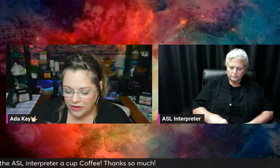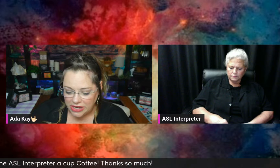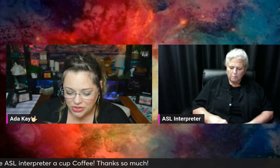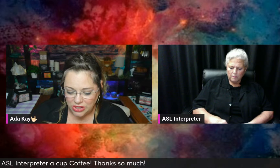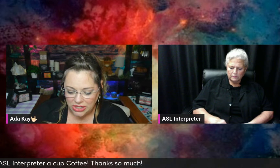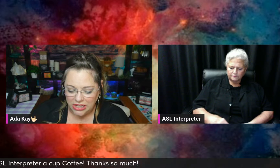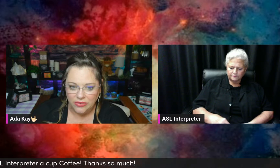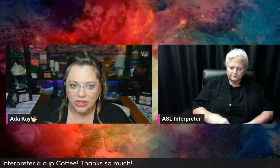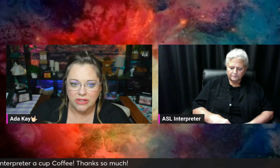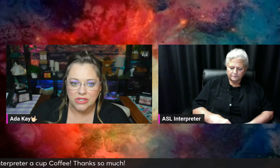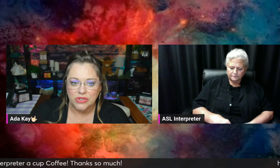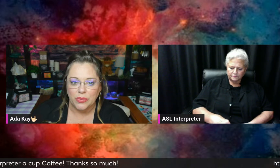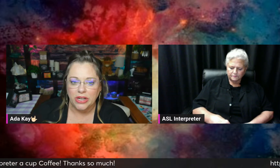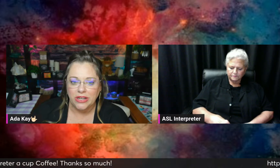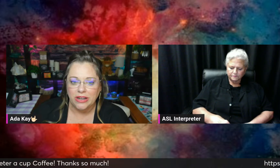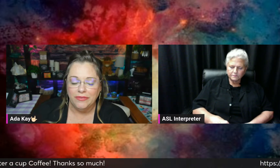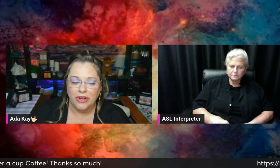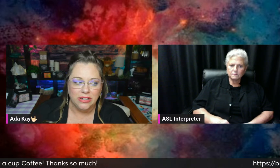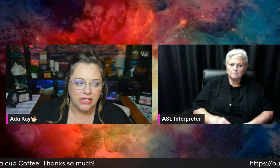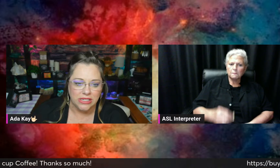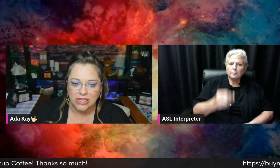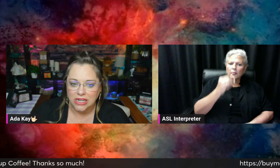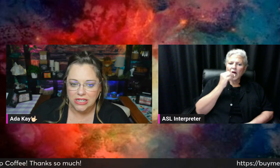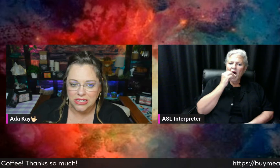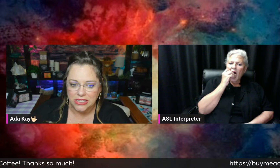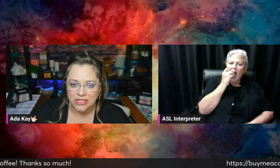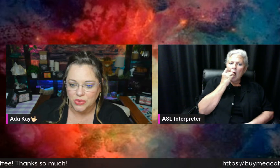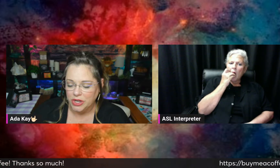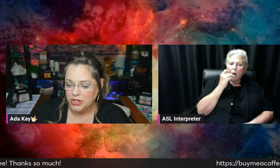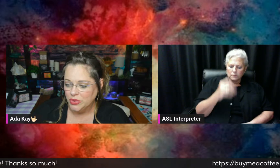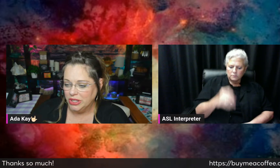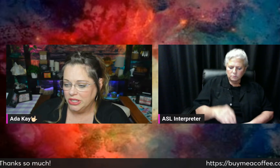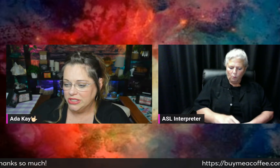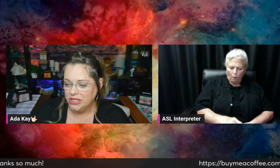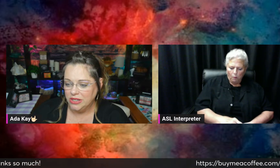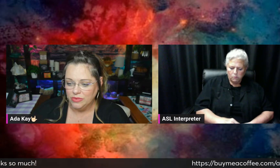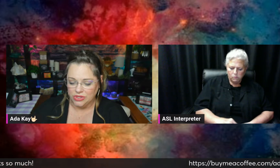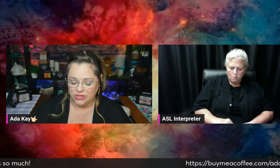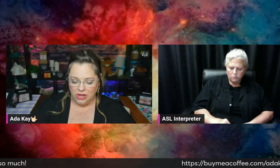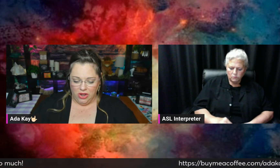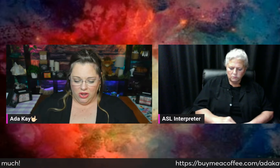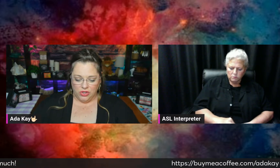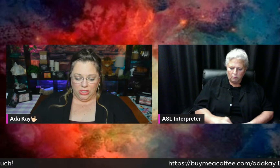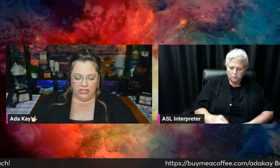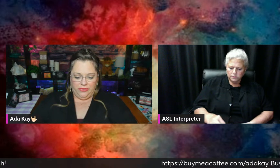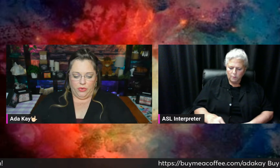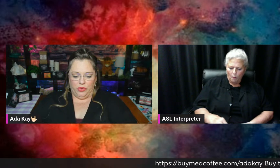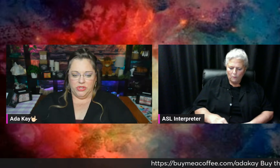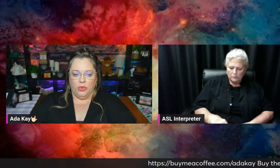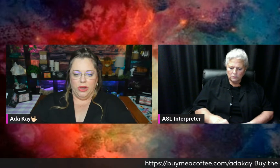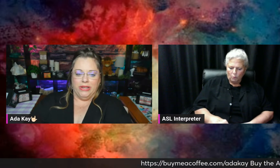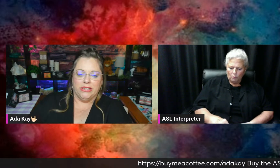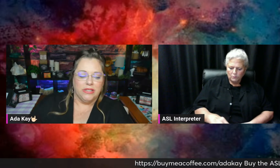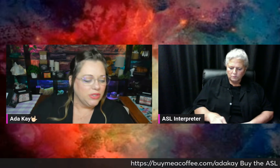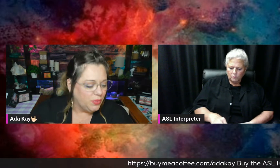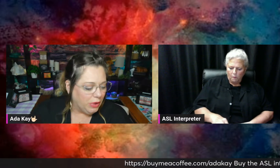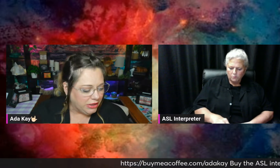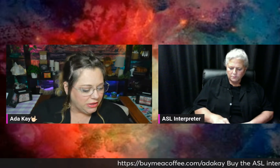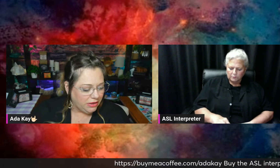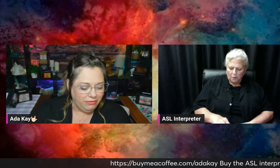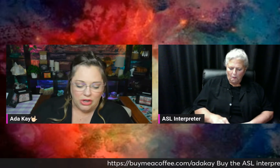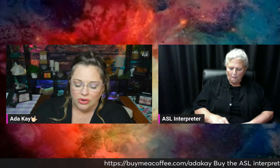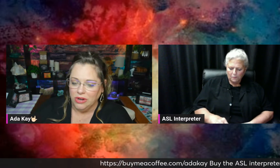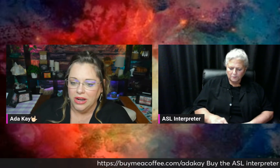Grew a little faster than I even anticipated. In fact, like I said, I didn't anticipate doing this. It was totally different reason why I did this,